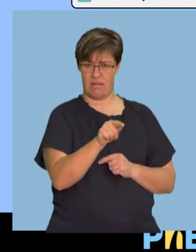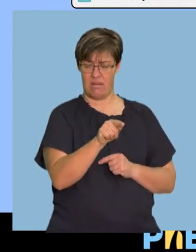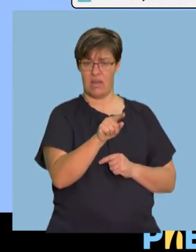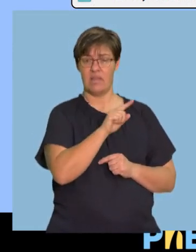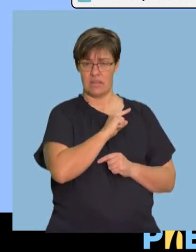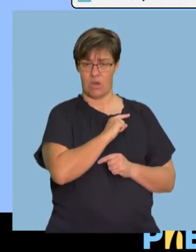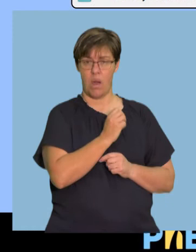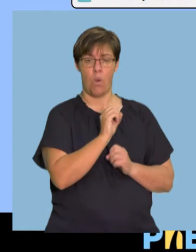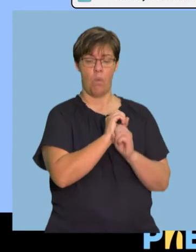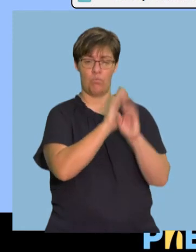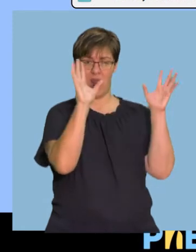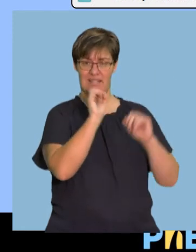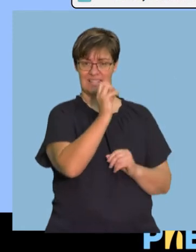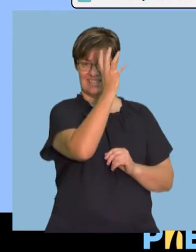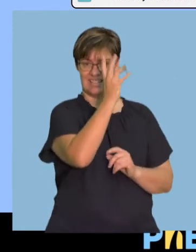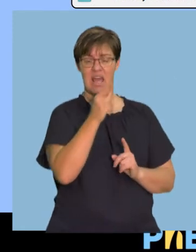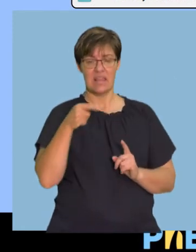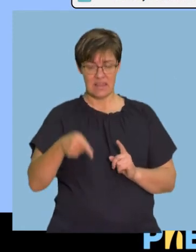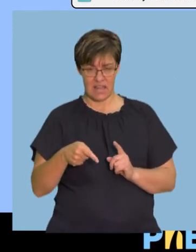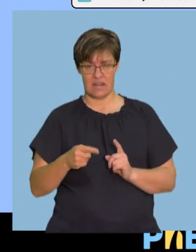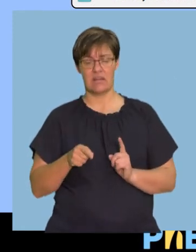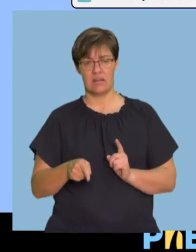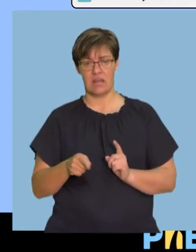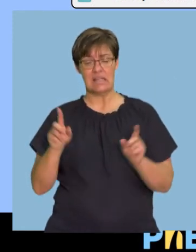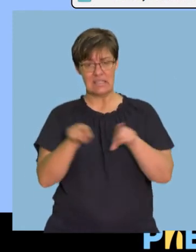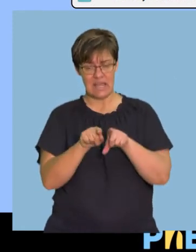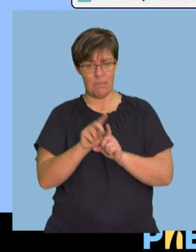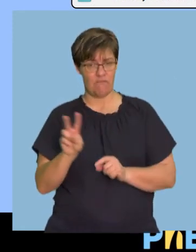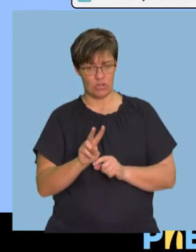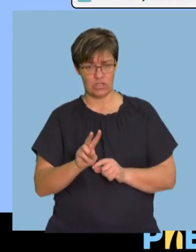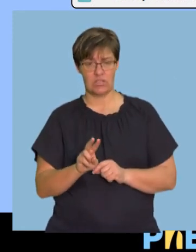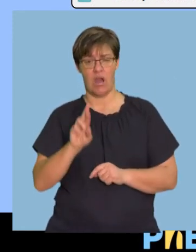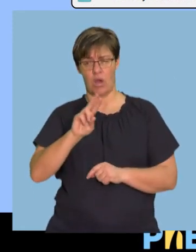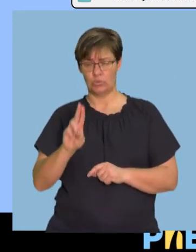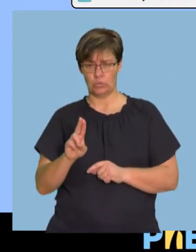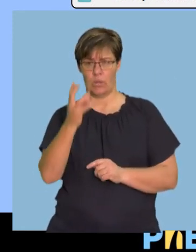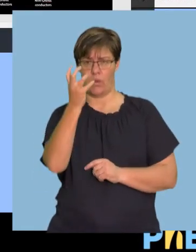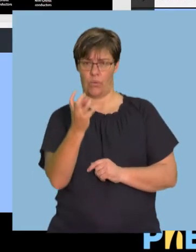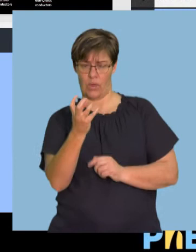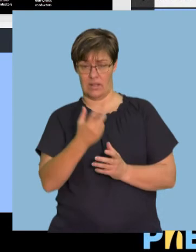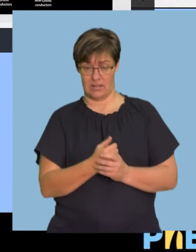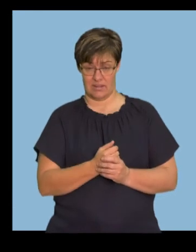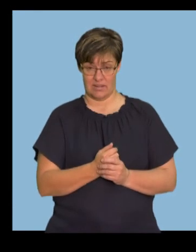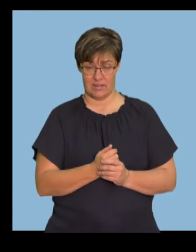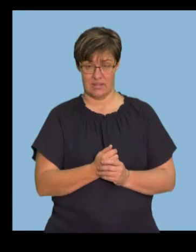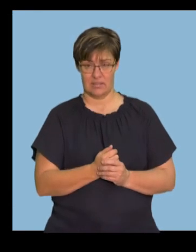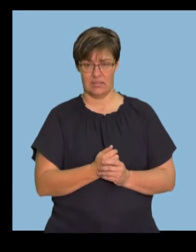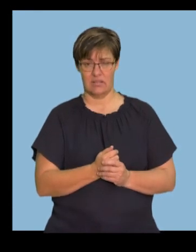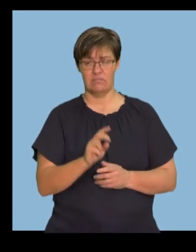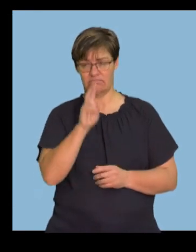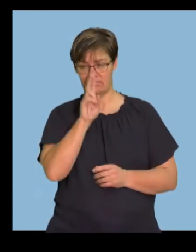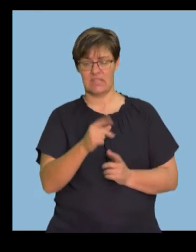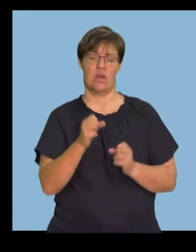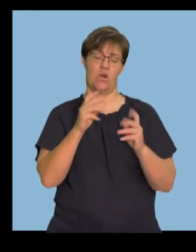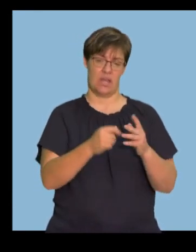okay? That's why it glows brighter than resistor 2 for the same voltage. Now, if we go back to our